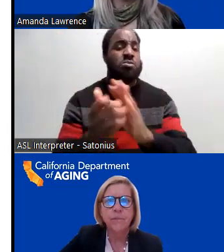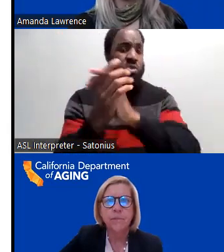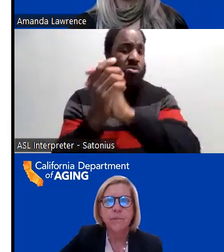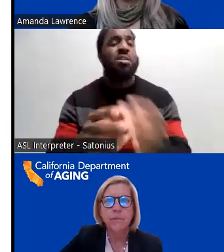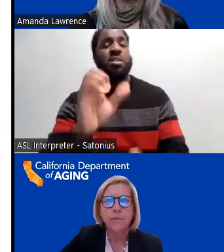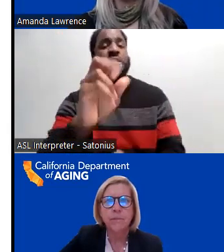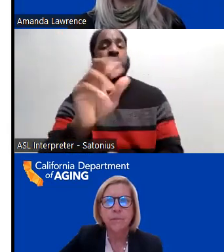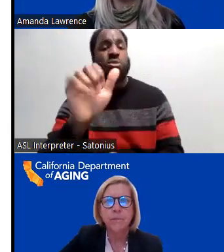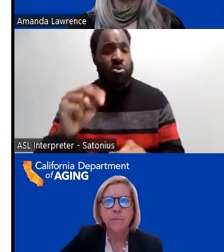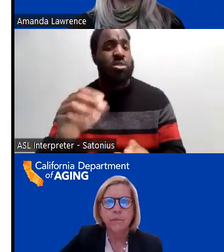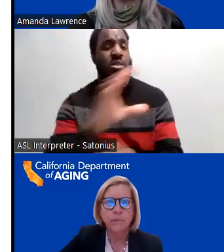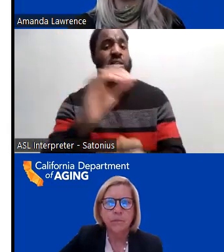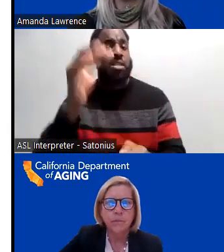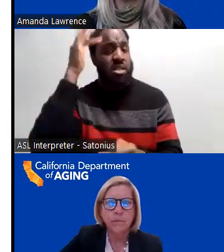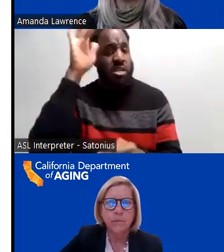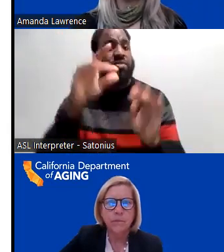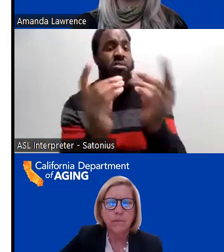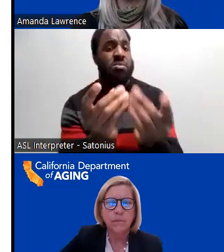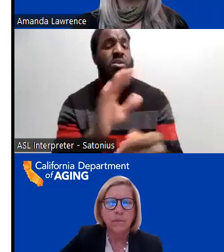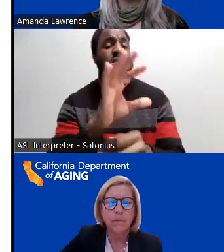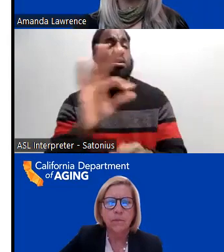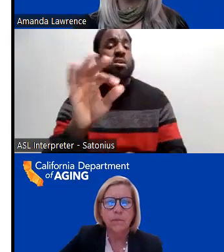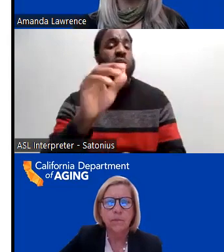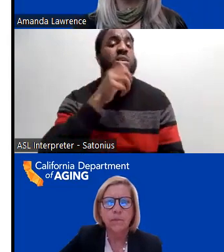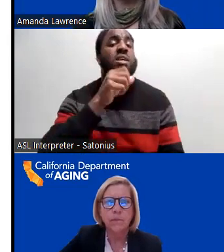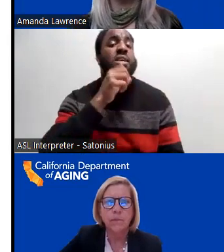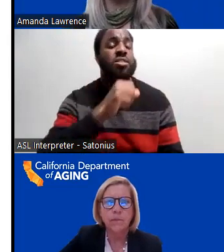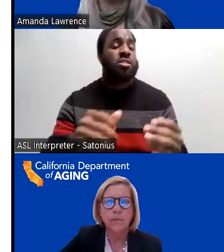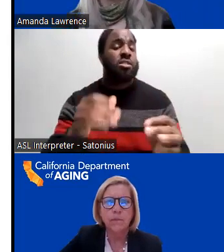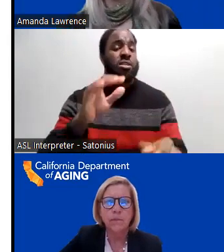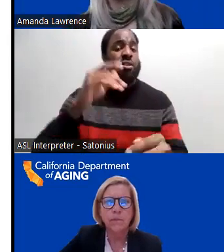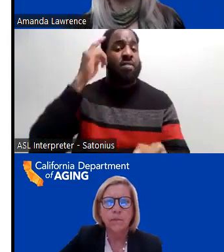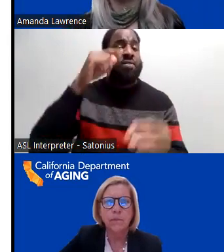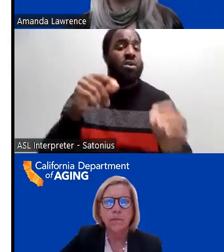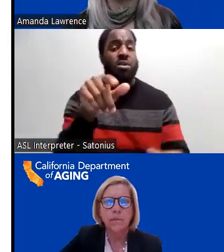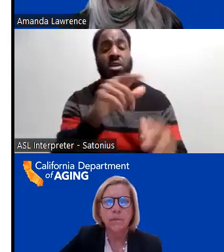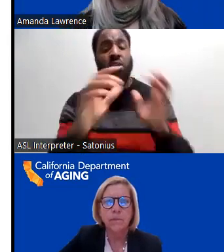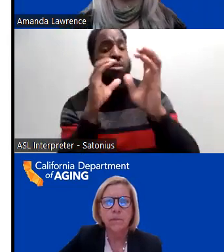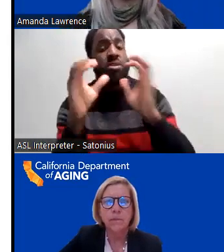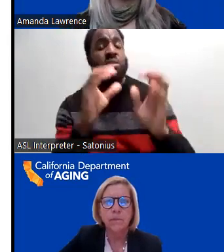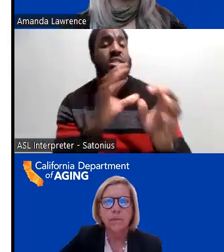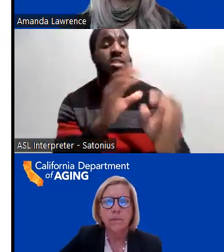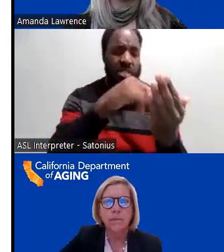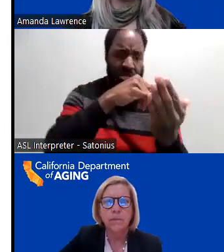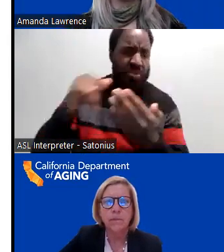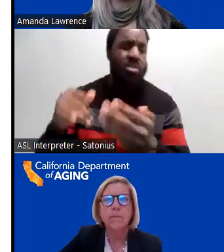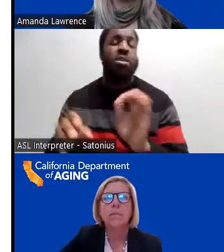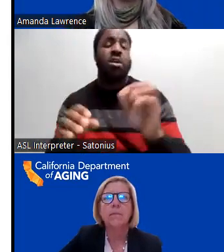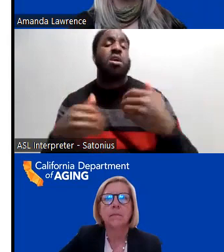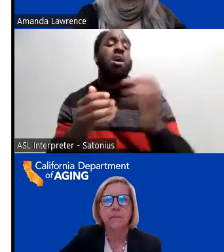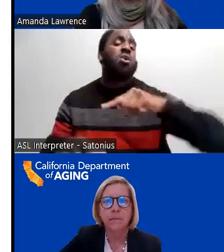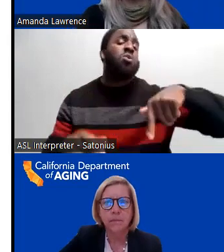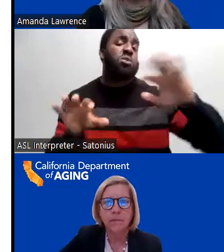and the California Department on Aging for such an investment in communication about how are we doing with